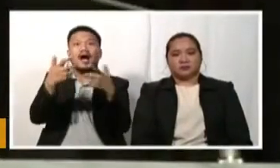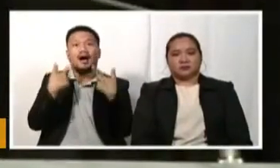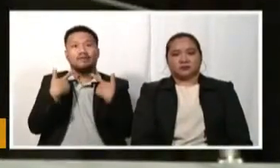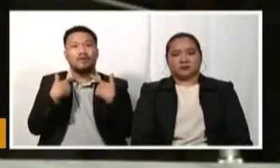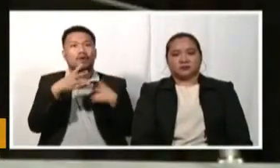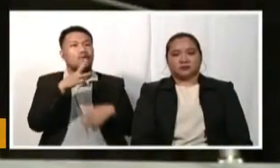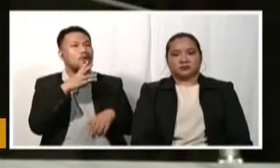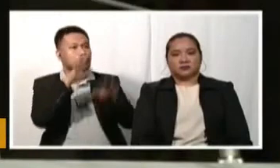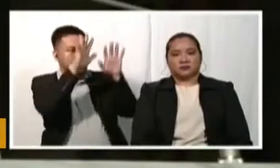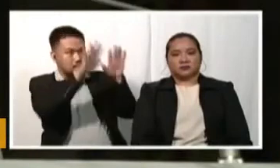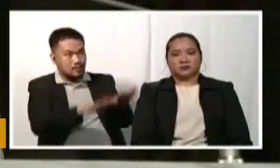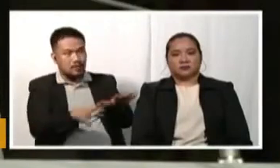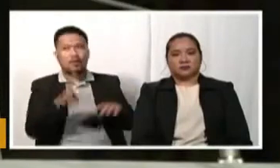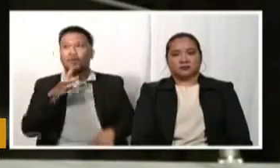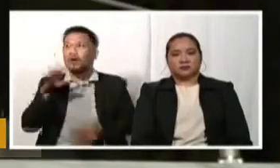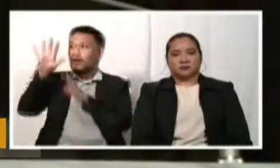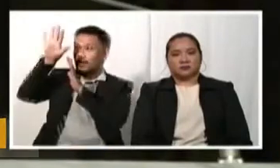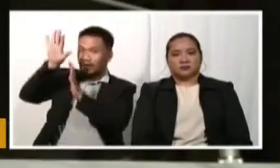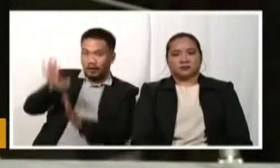right and to their left.